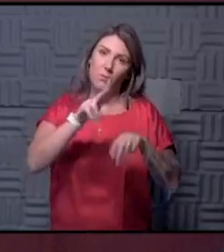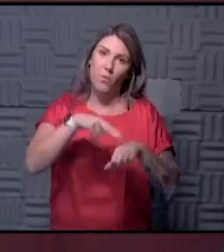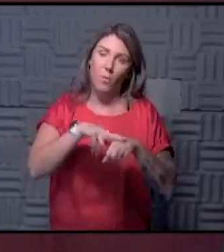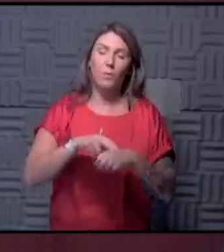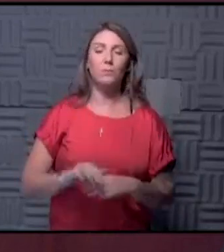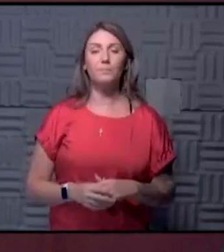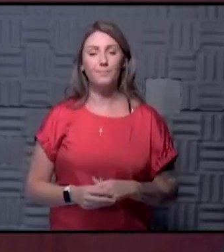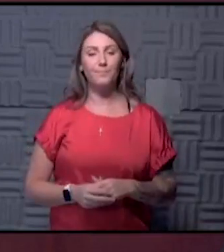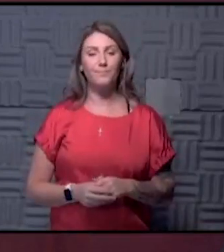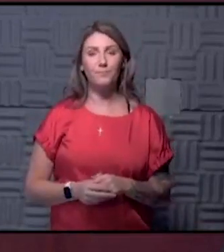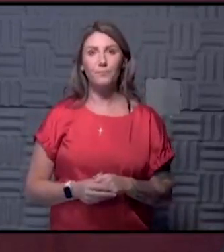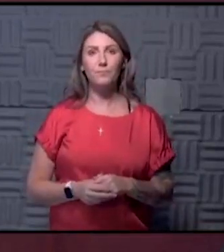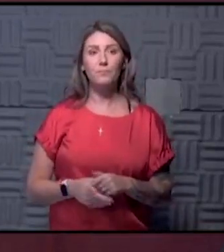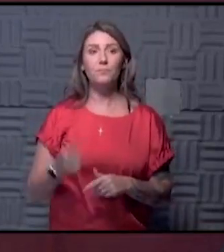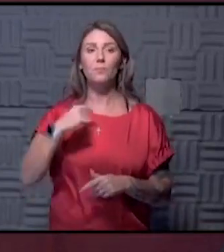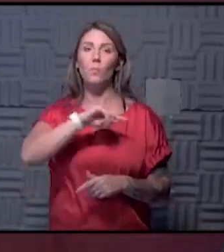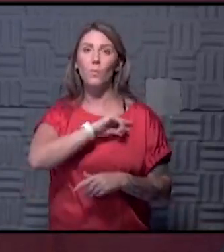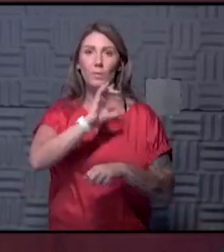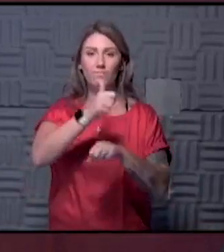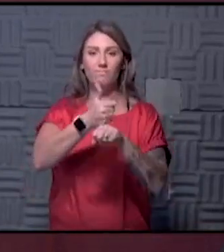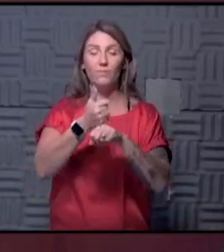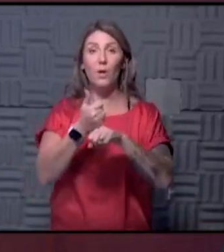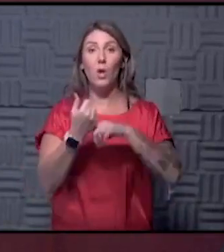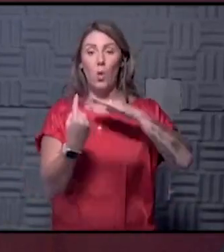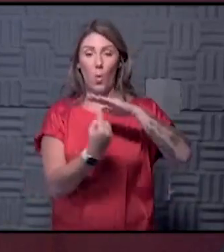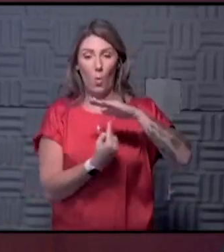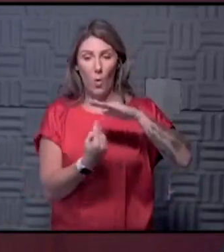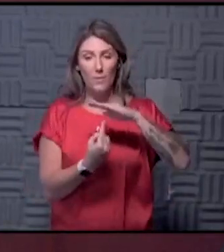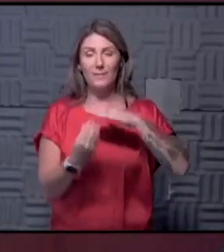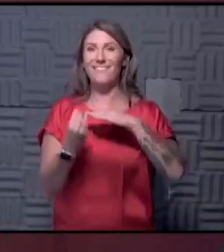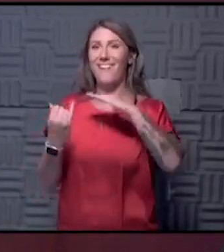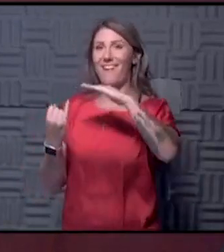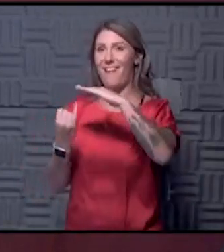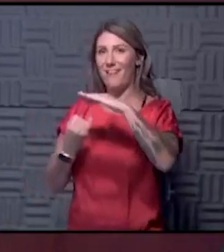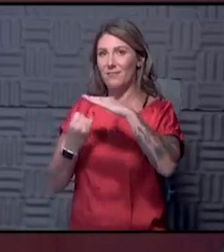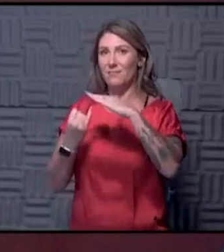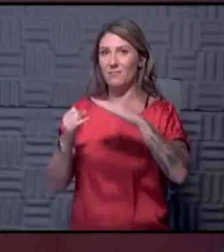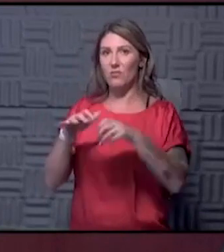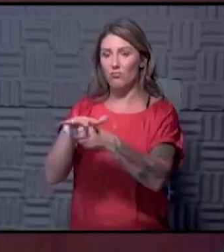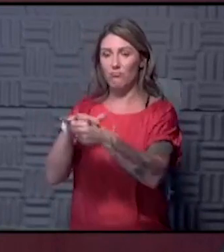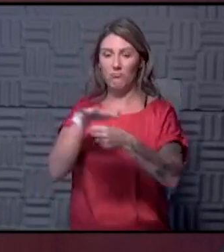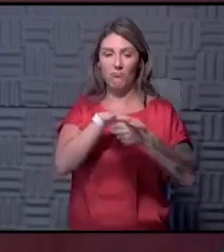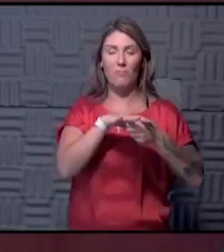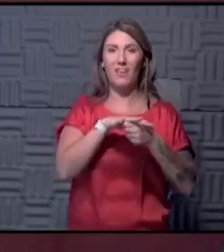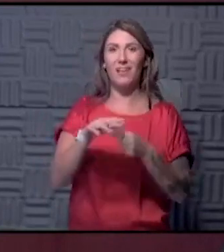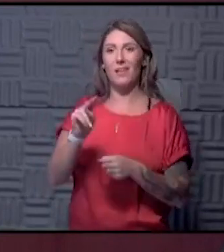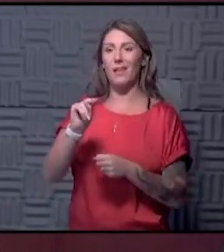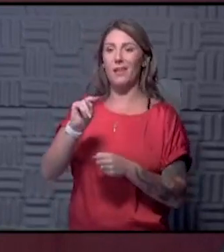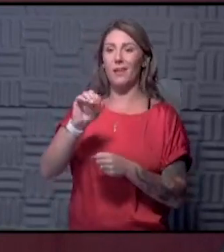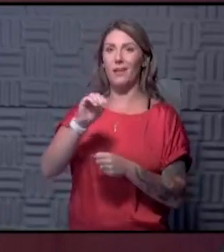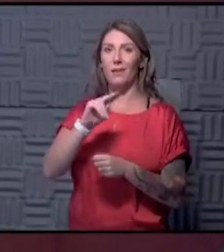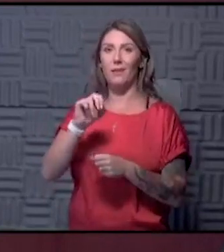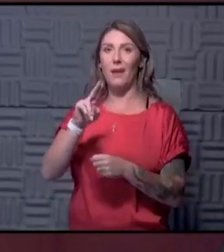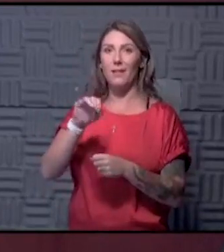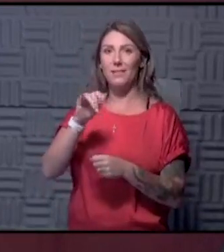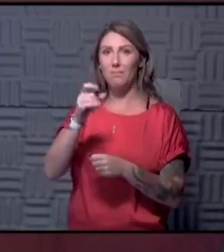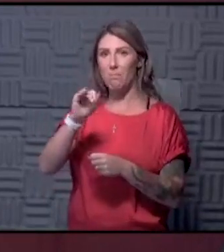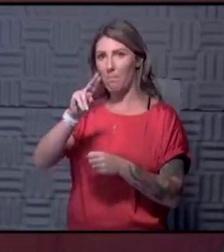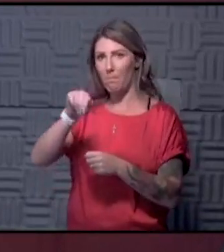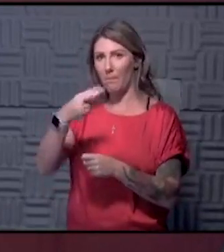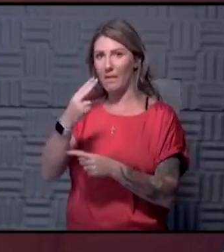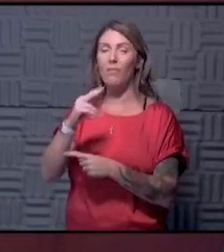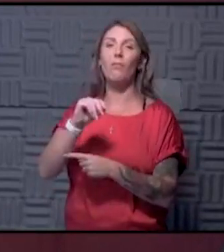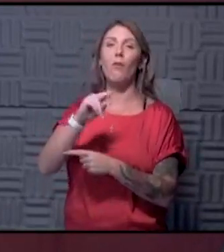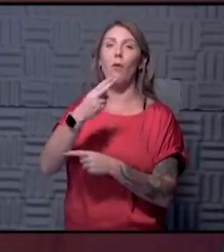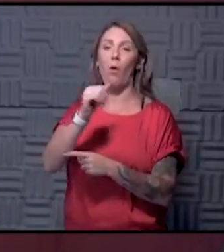we have created quarantine and isolation space in Naismith Hall and in one